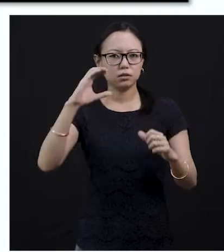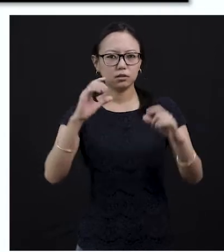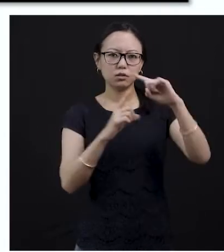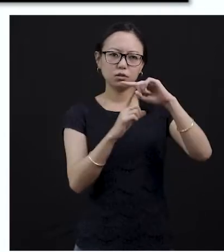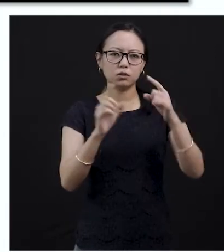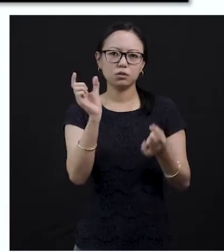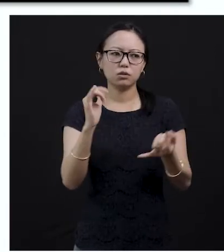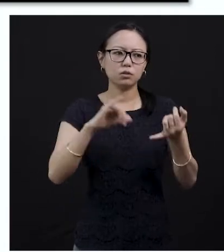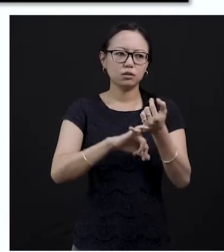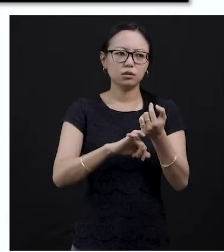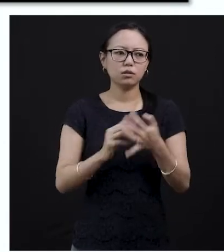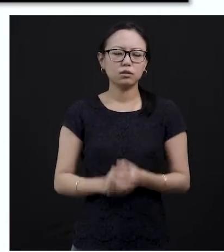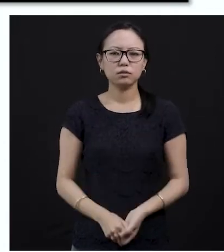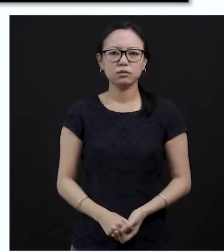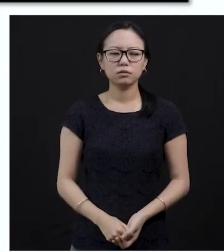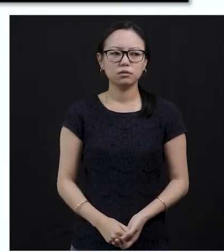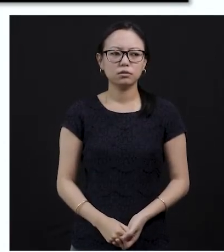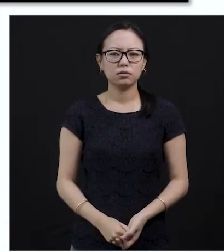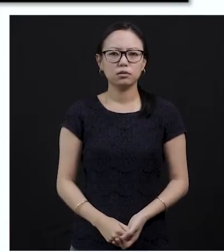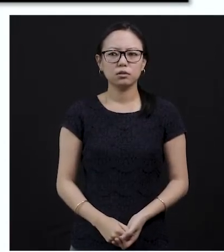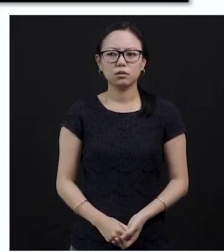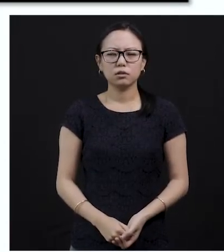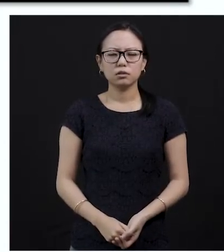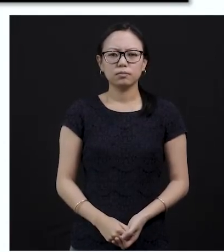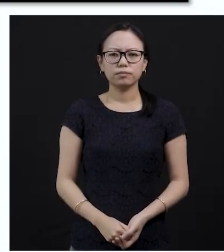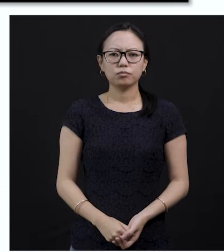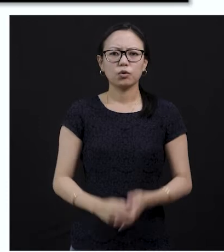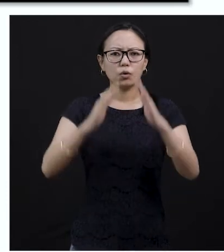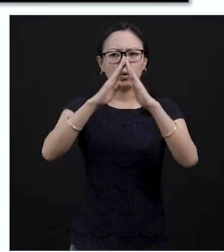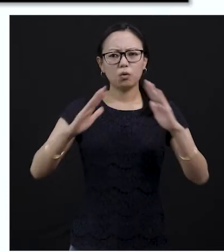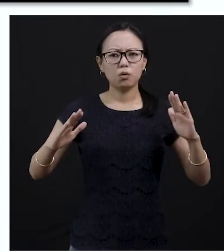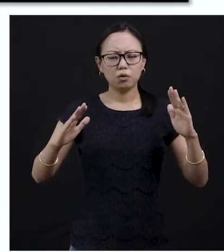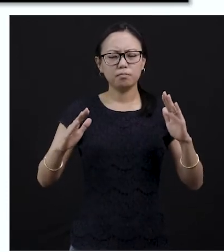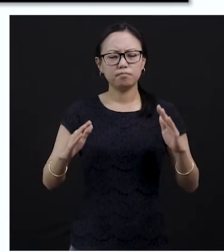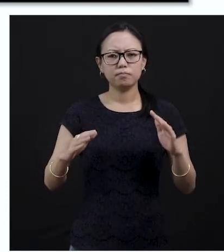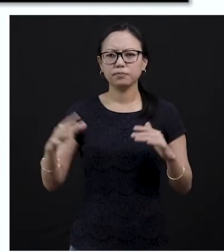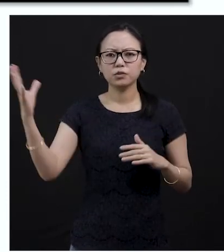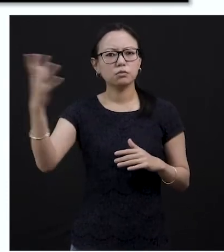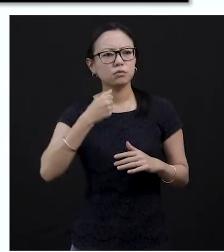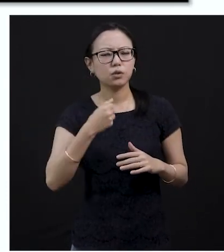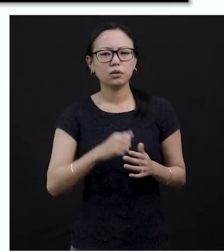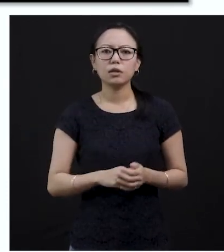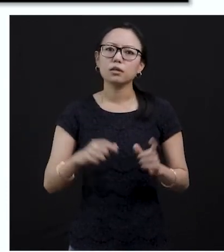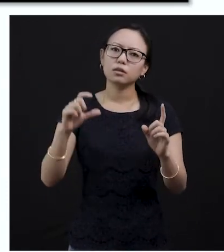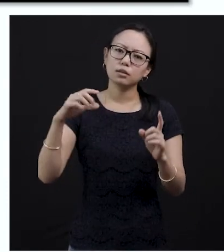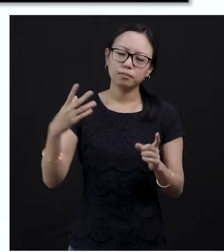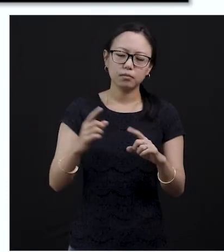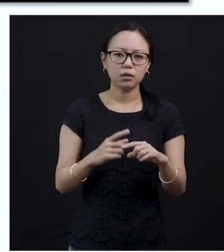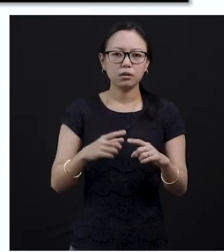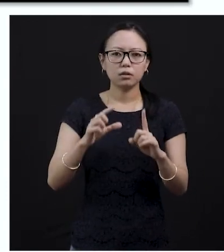home. Yes, children? Why? Because here, in